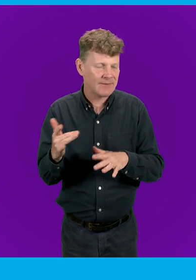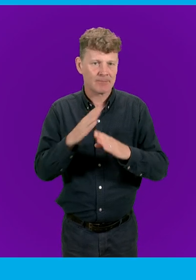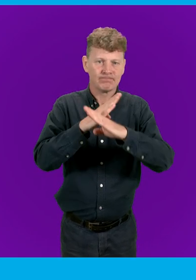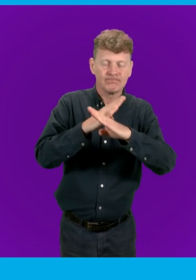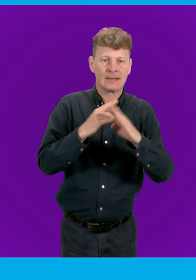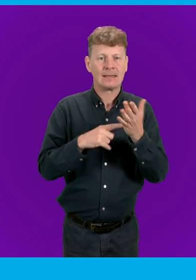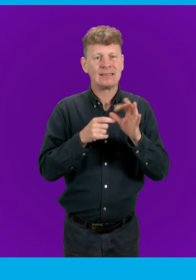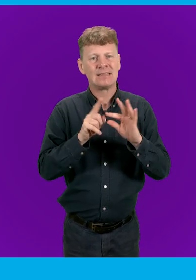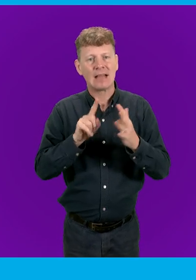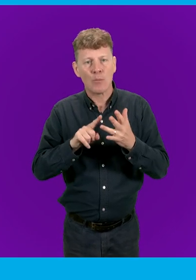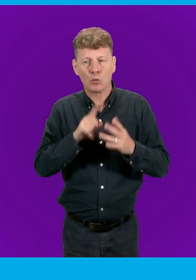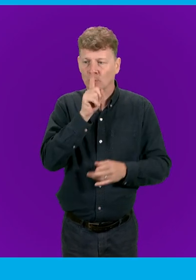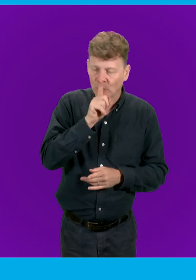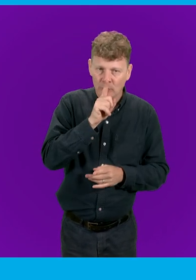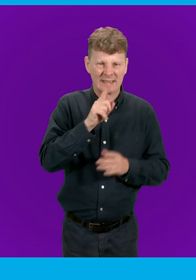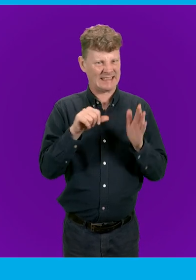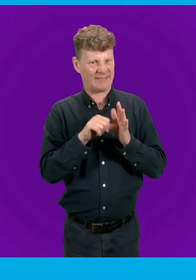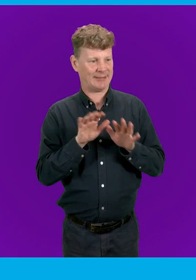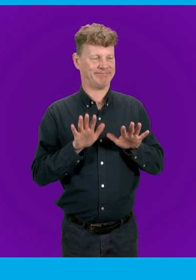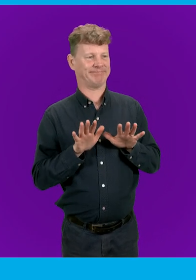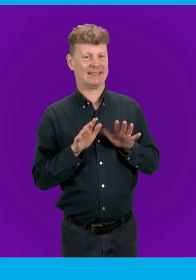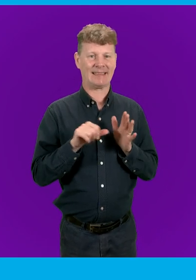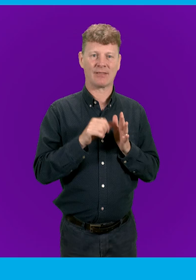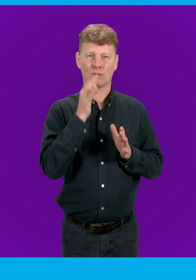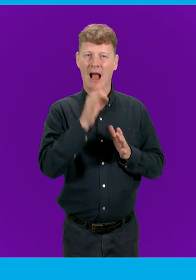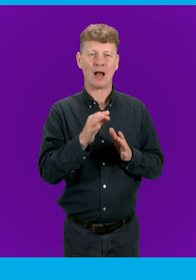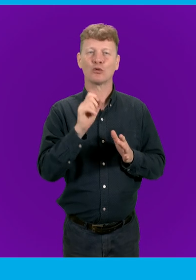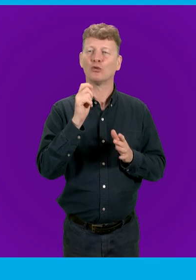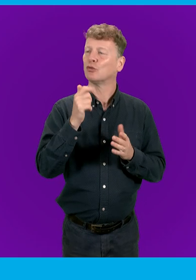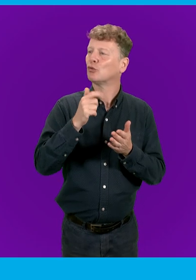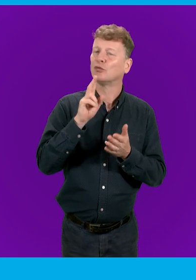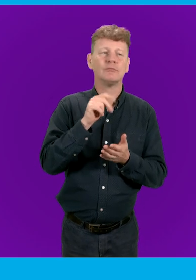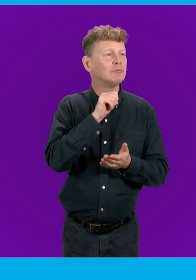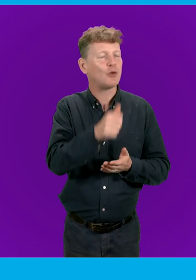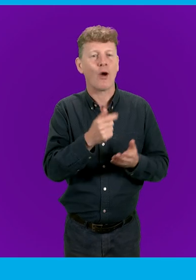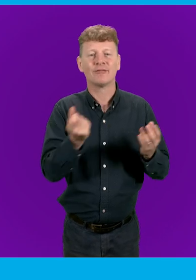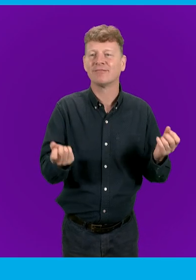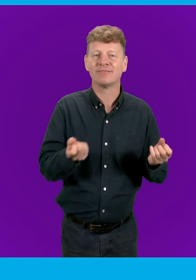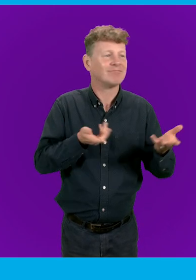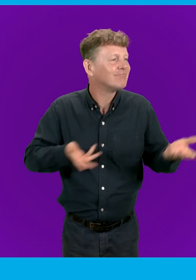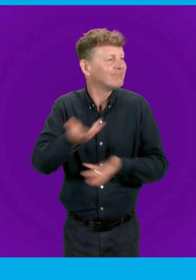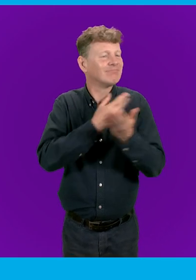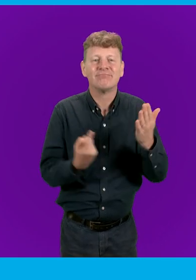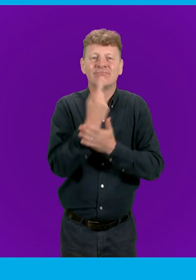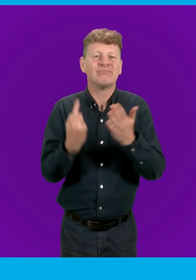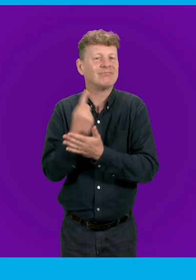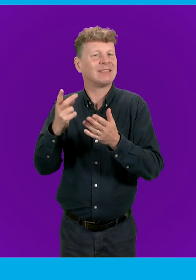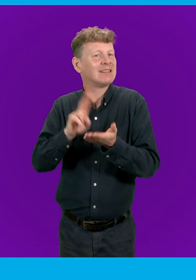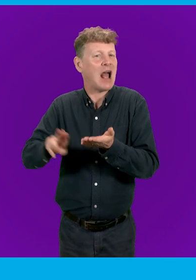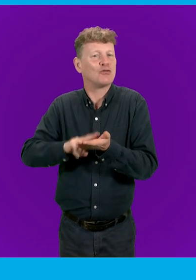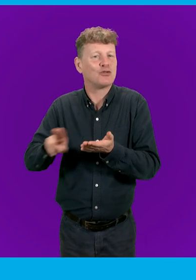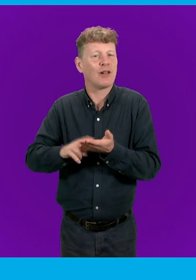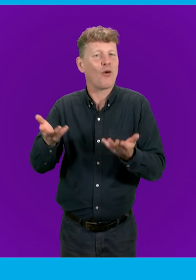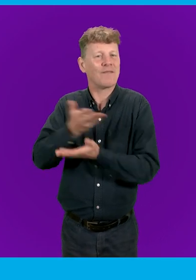quite difficult to ask. They're not topics that come up naturally in conversations. There's an even stronger need to